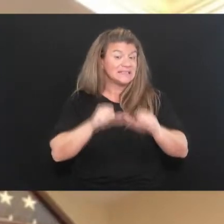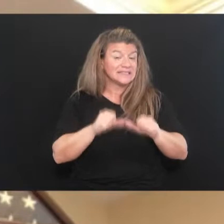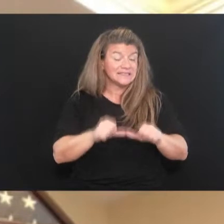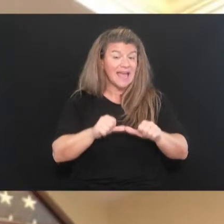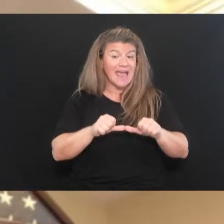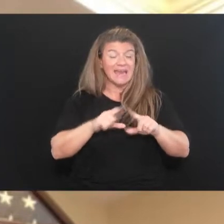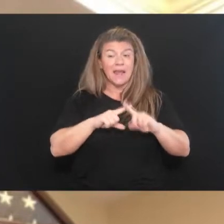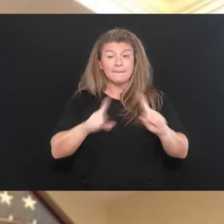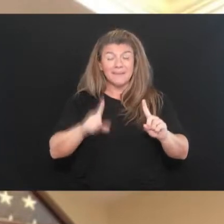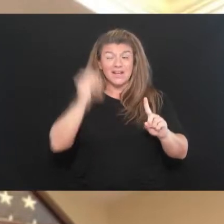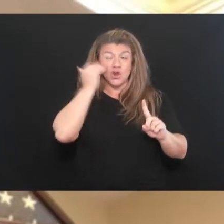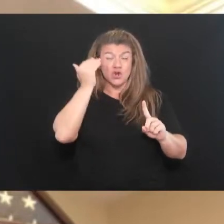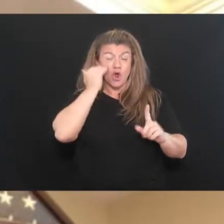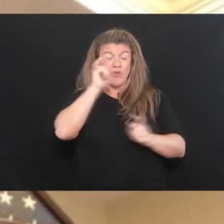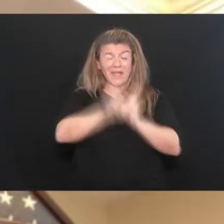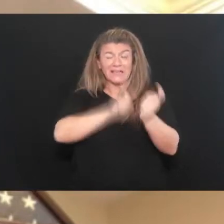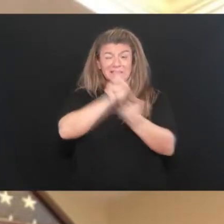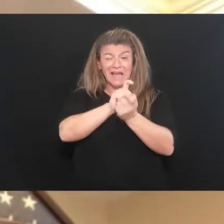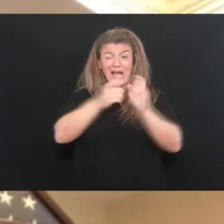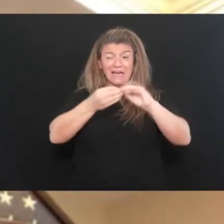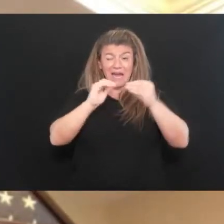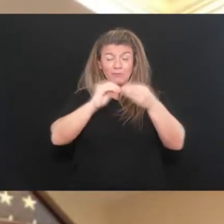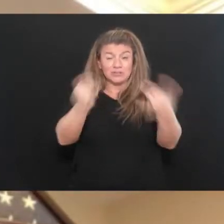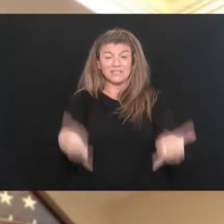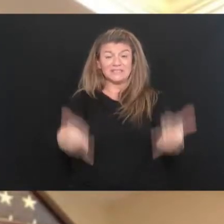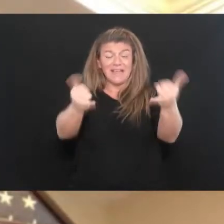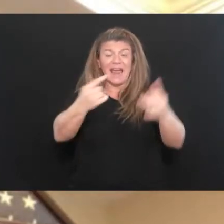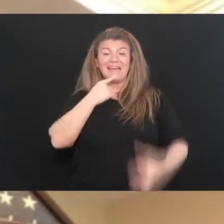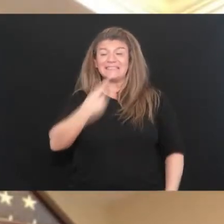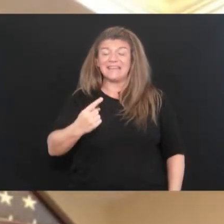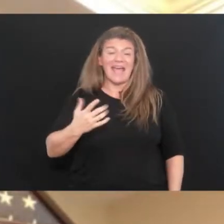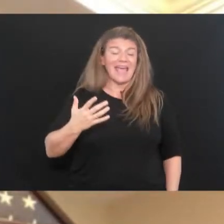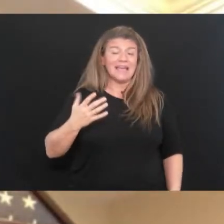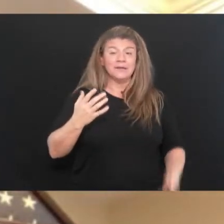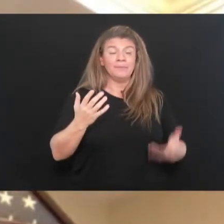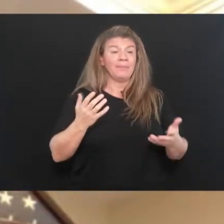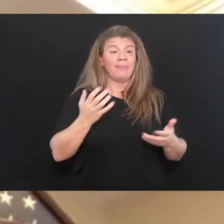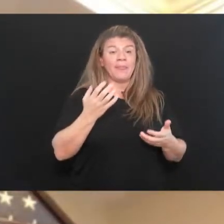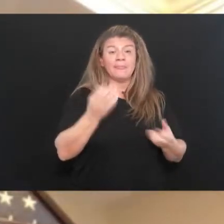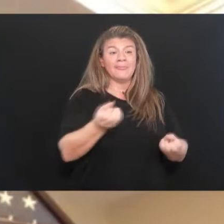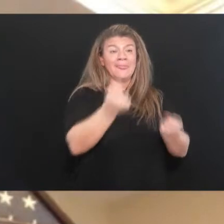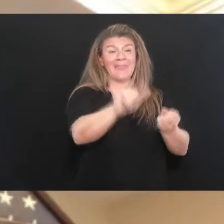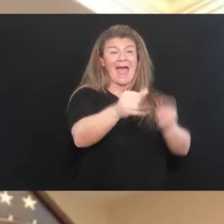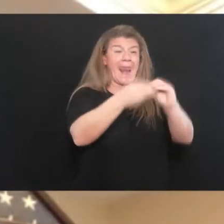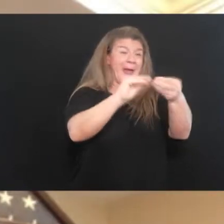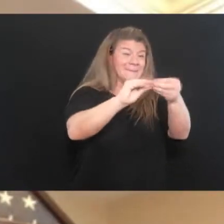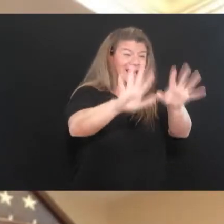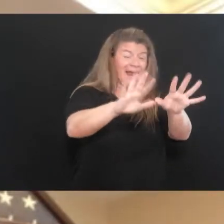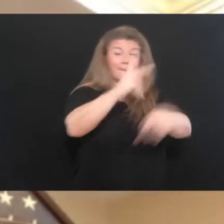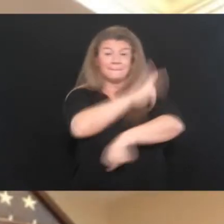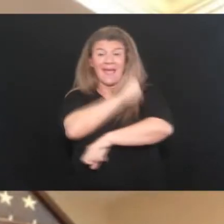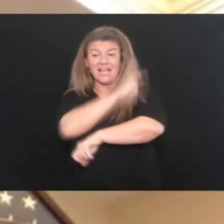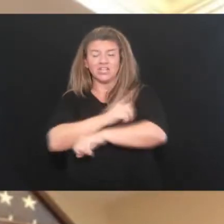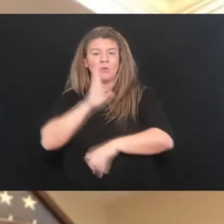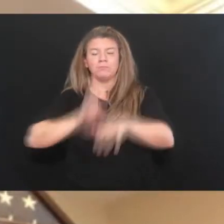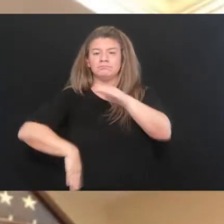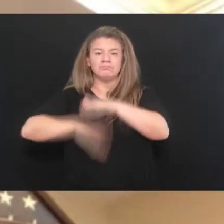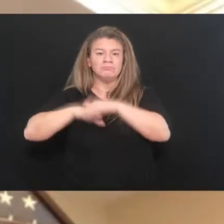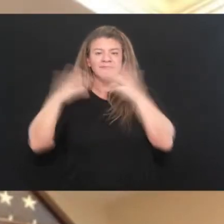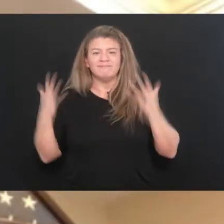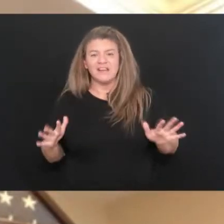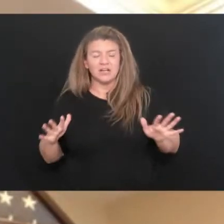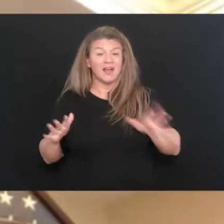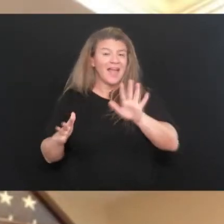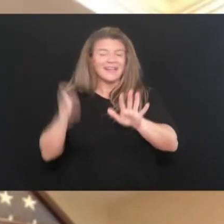you an exact number today to say X number of patients is our absolute breaking point, because each